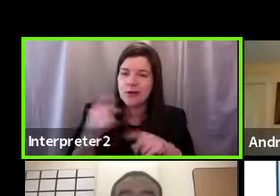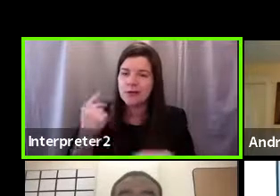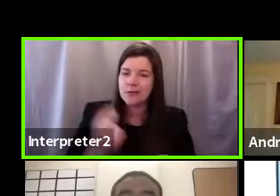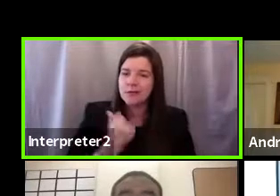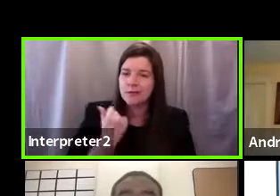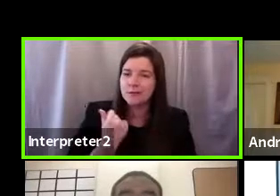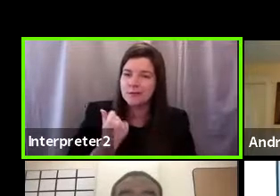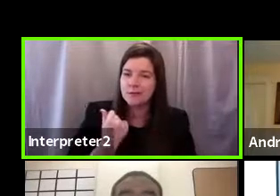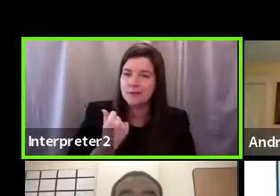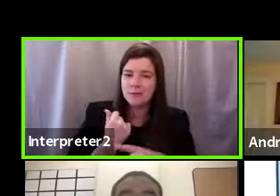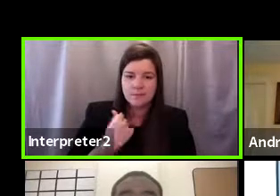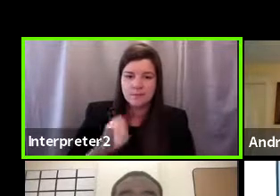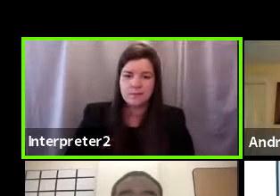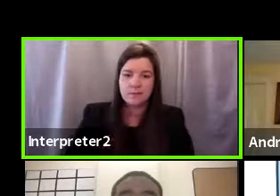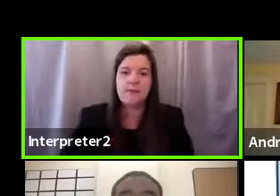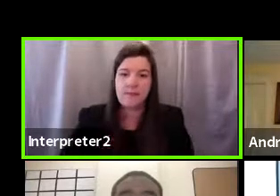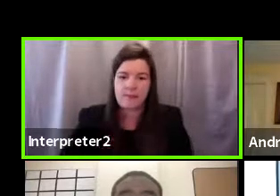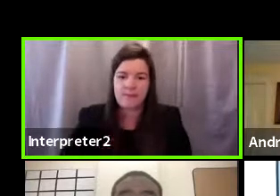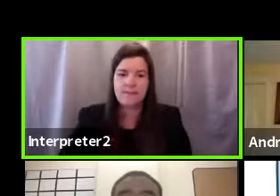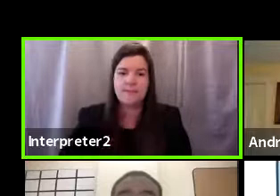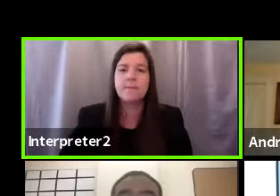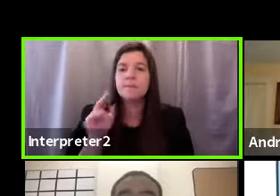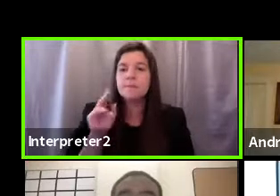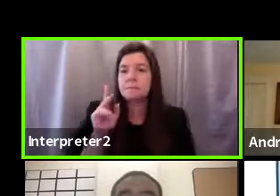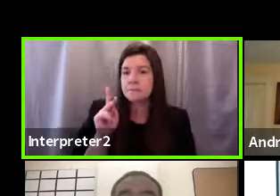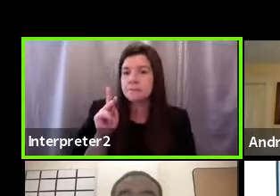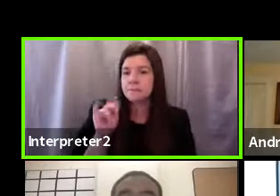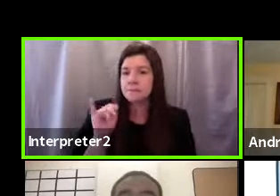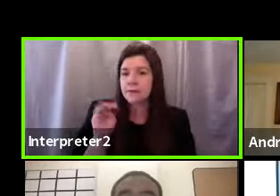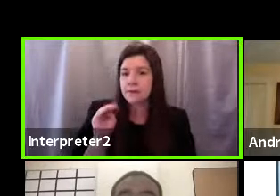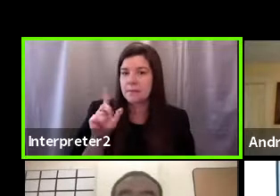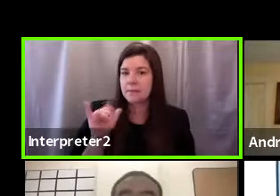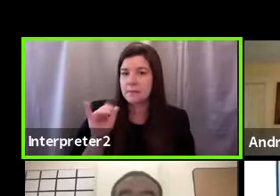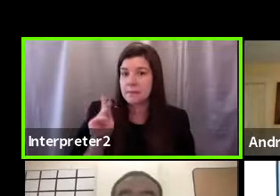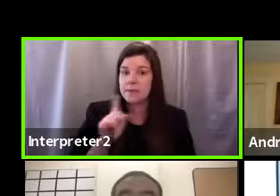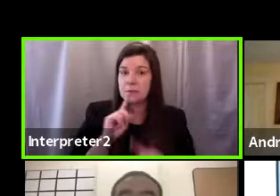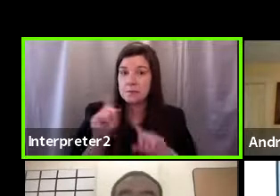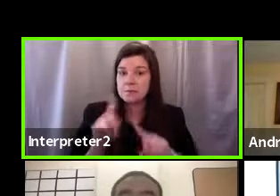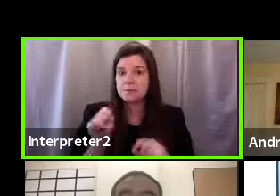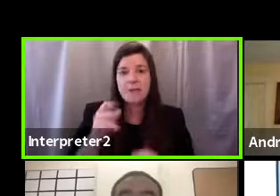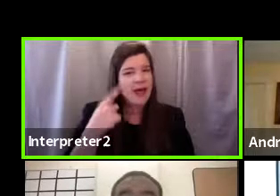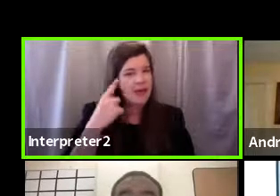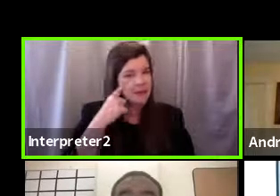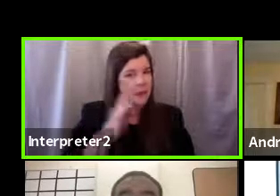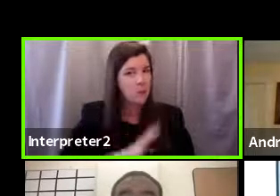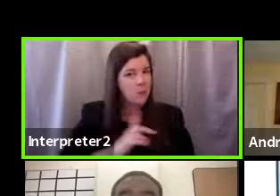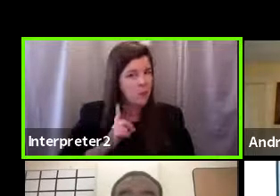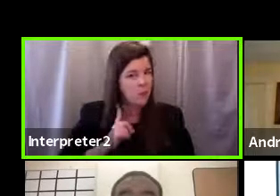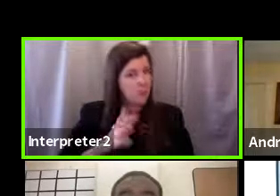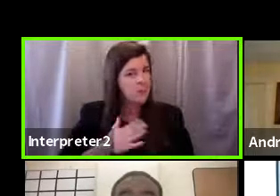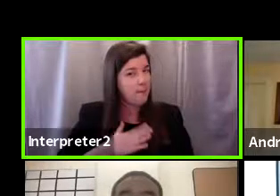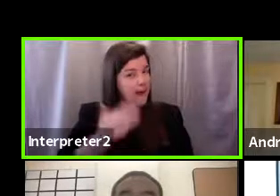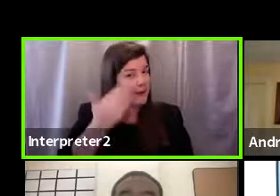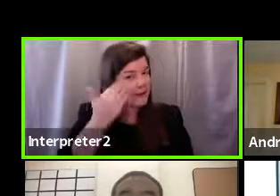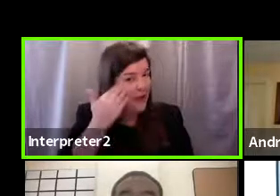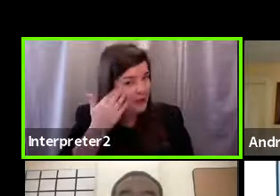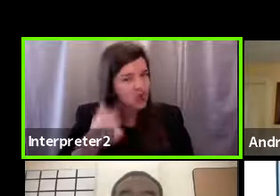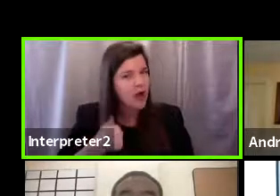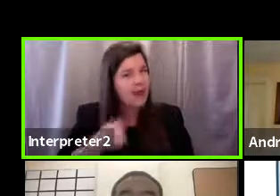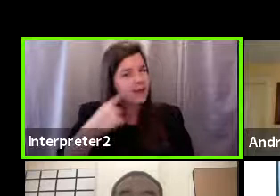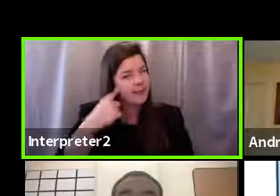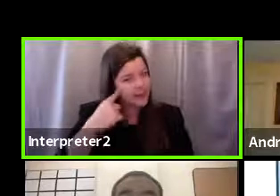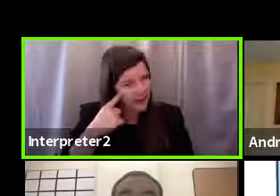to my knowledge, I think the Board of Nursing is the only one currently working with Do It right now. Okay, so I just want to